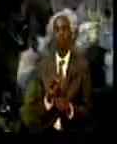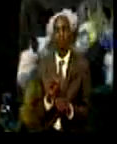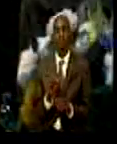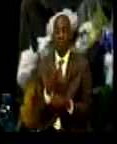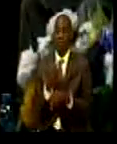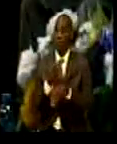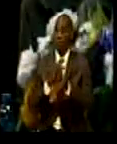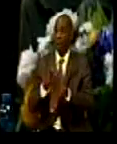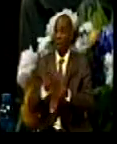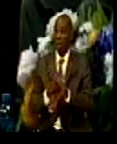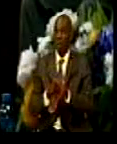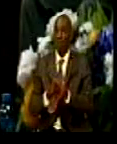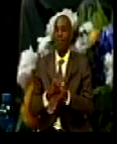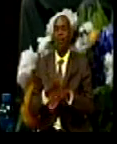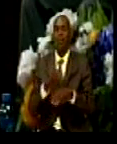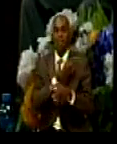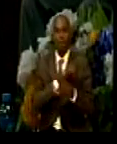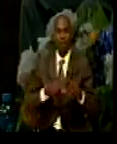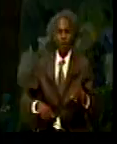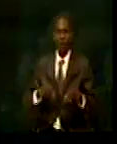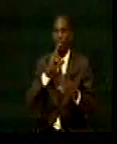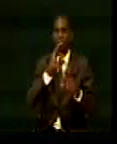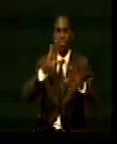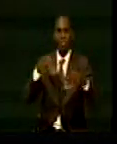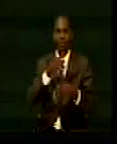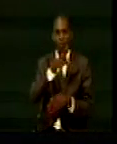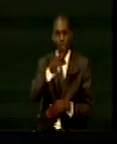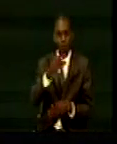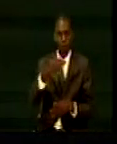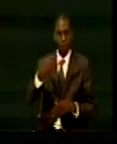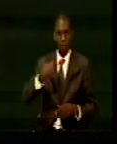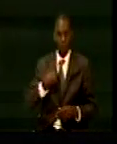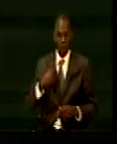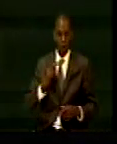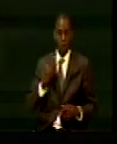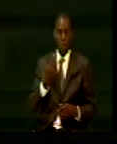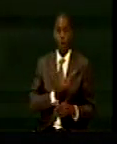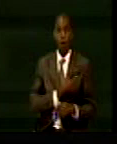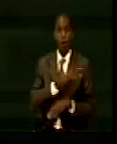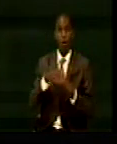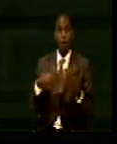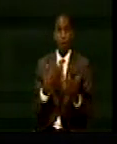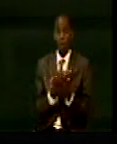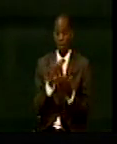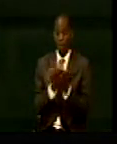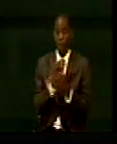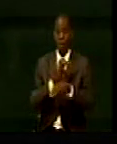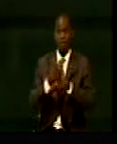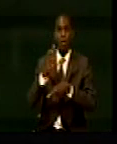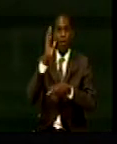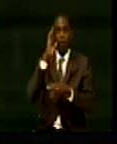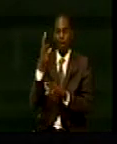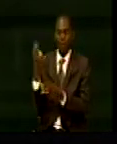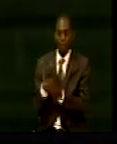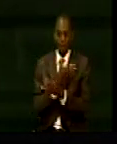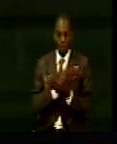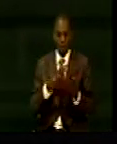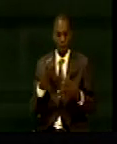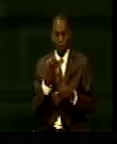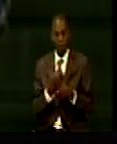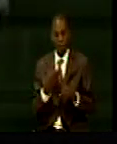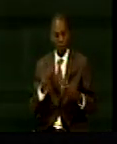the Lord is giving you and giving us, that message will take us away from the path of